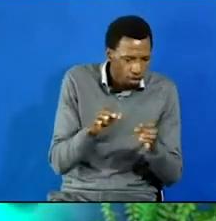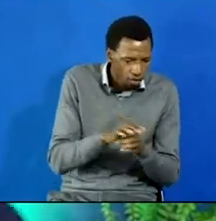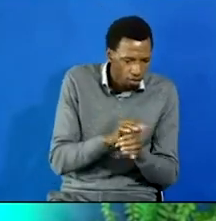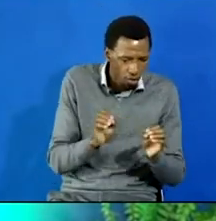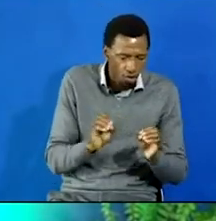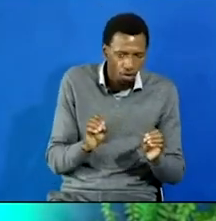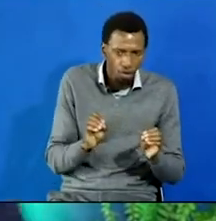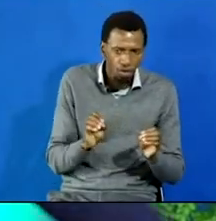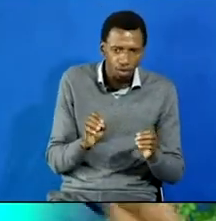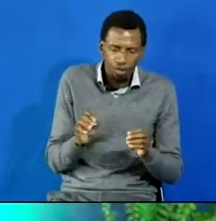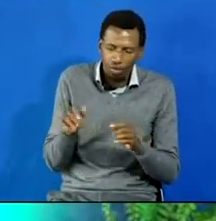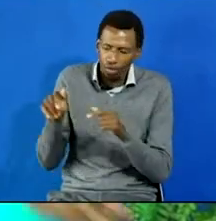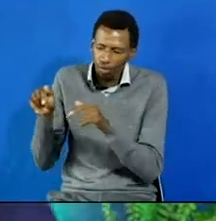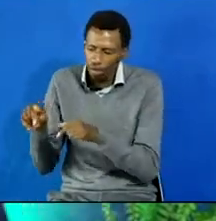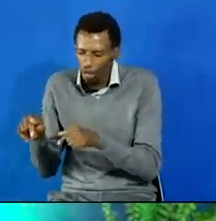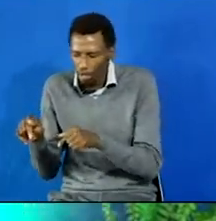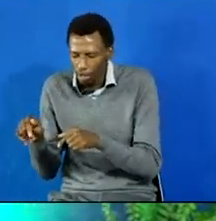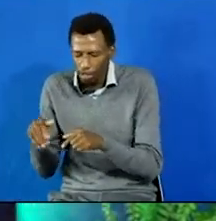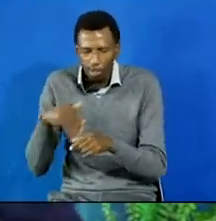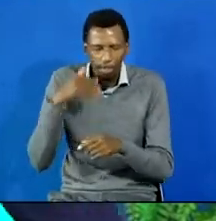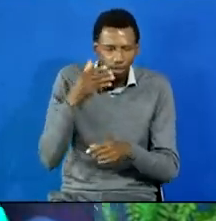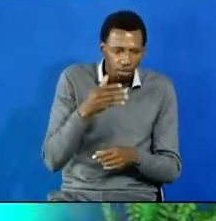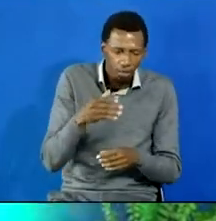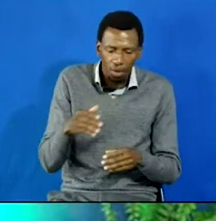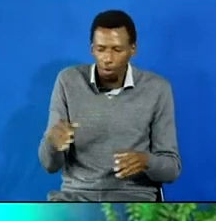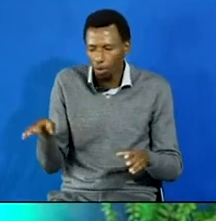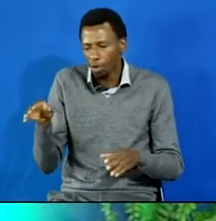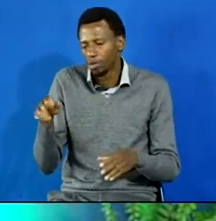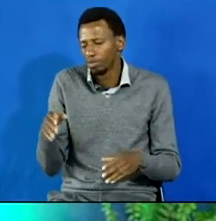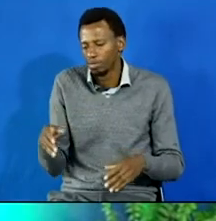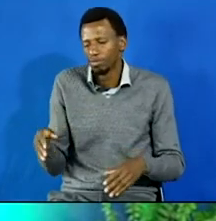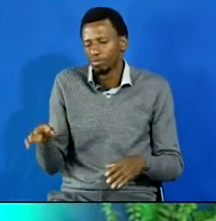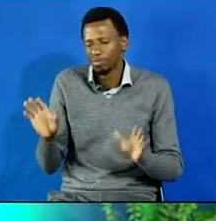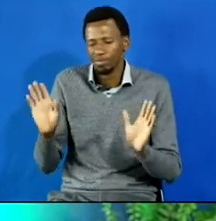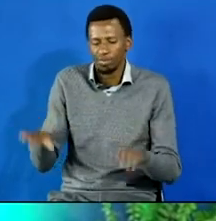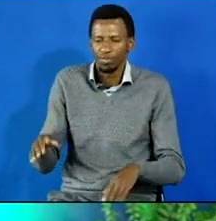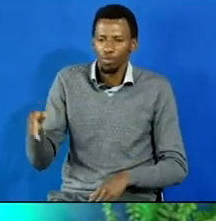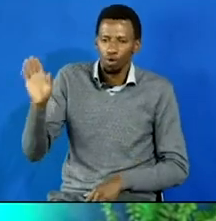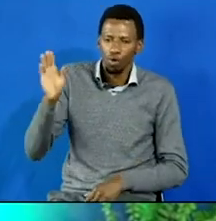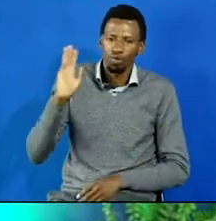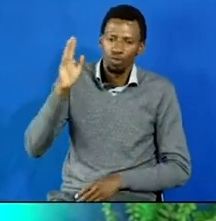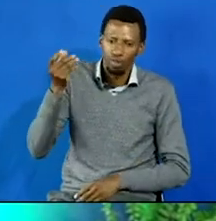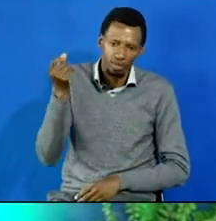time, oh God, you will understand. You know I have a lot of